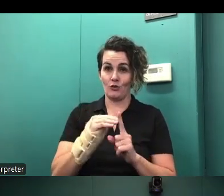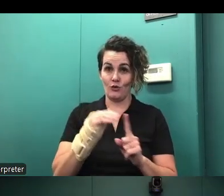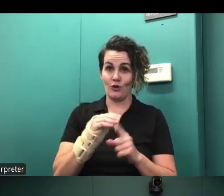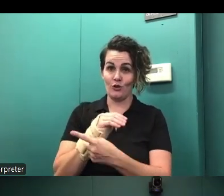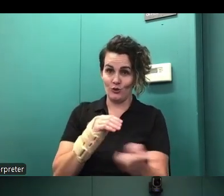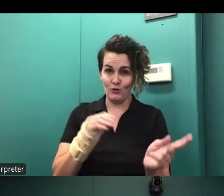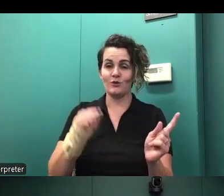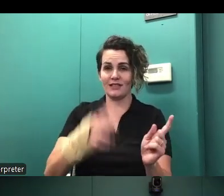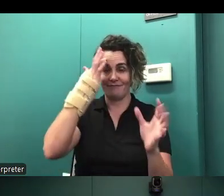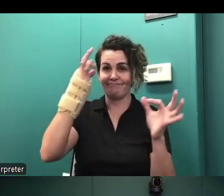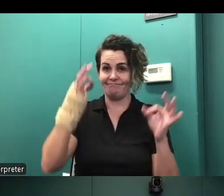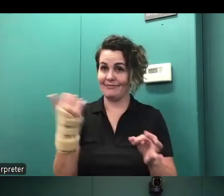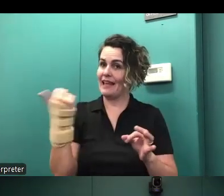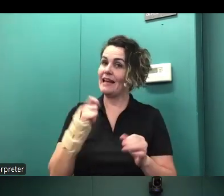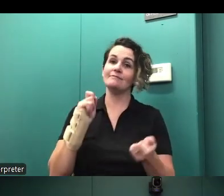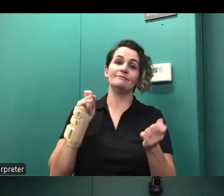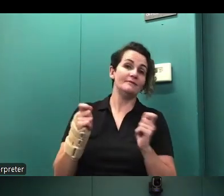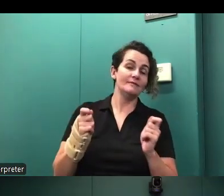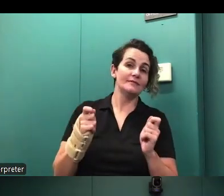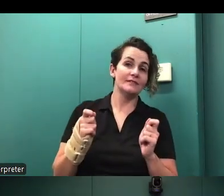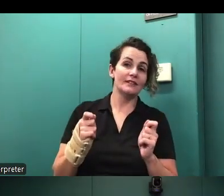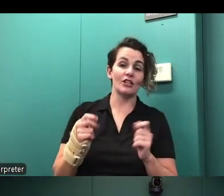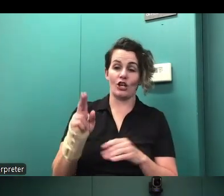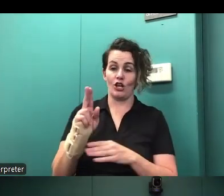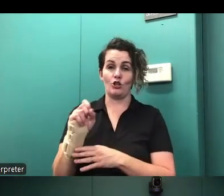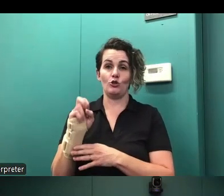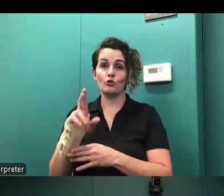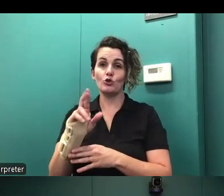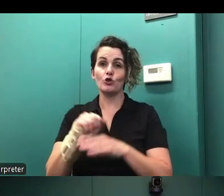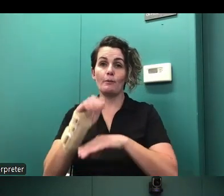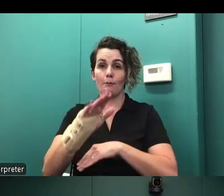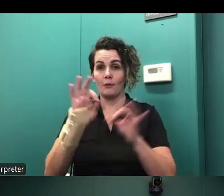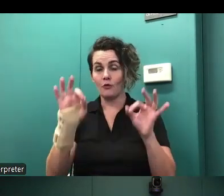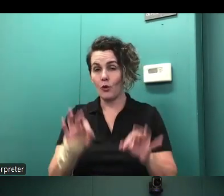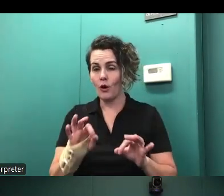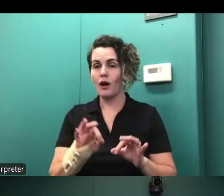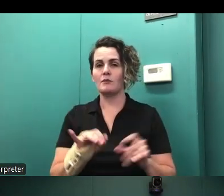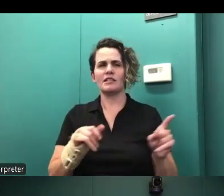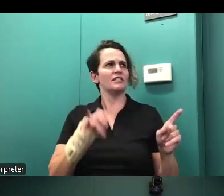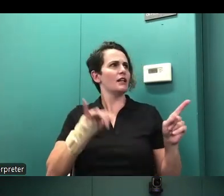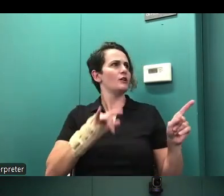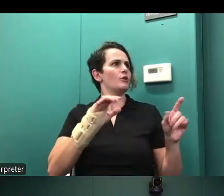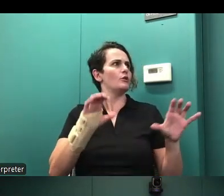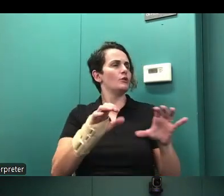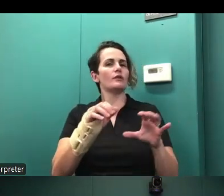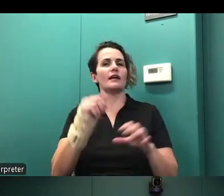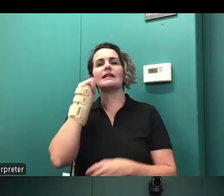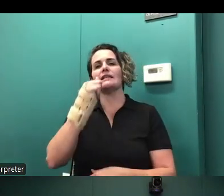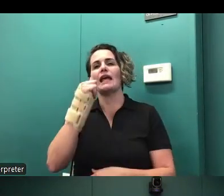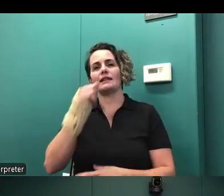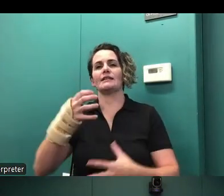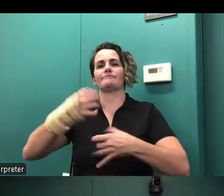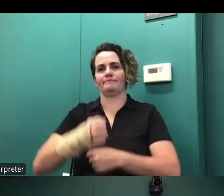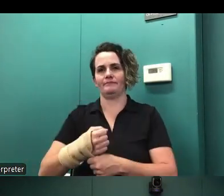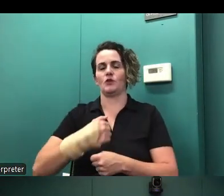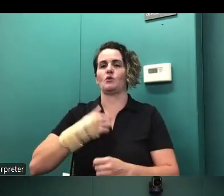can choose any changes are made. A user submits a form. She does like, do you do a daily I digest? do Or? a daily digest. So I